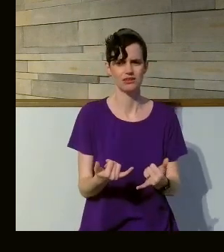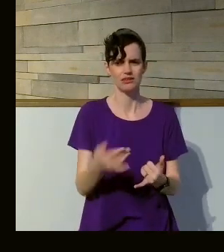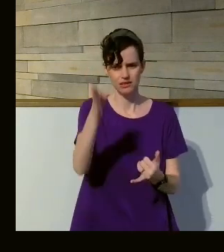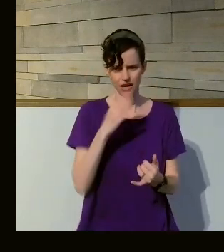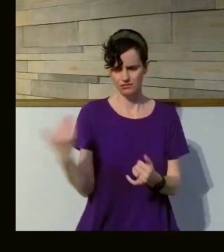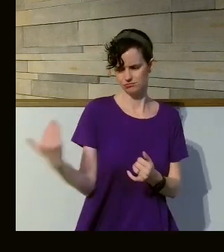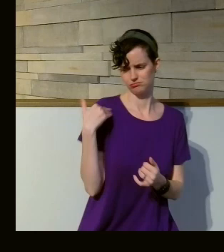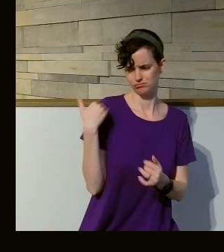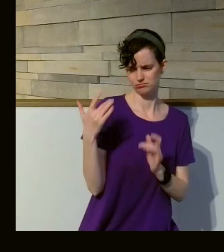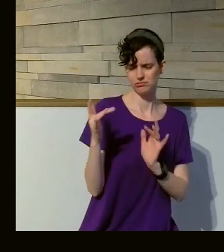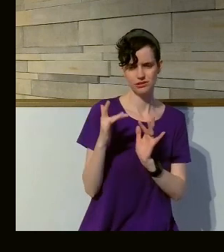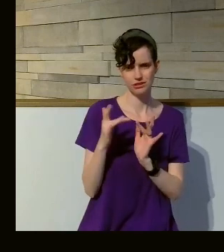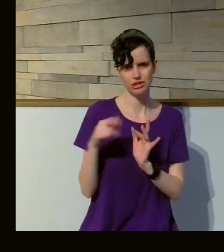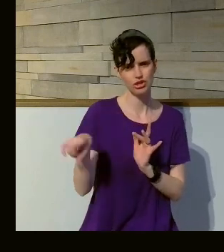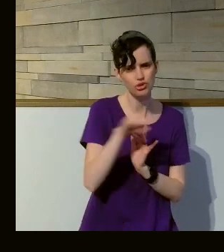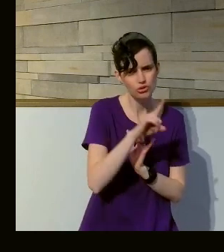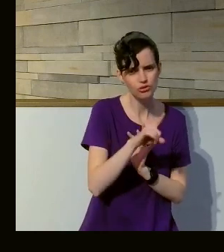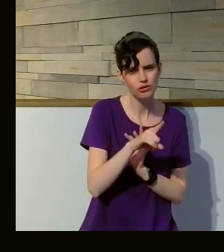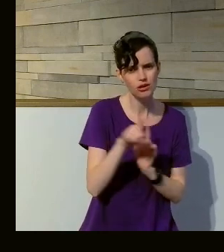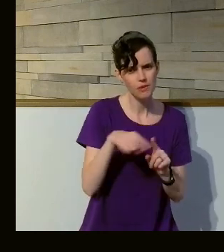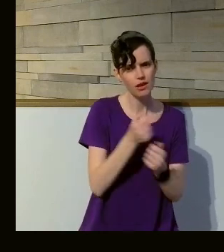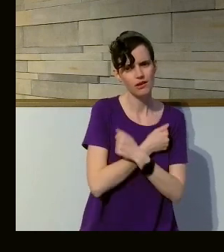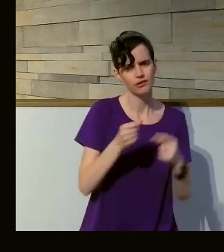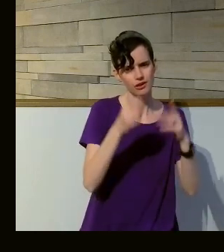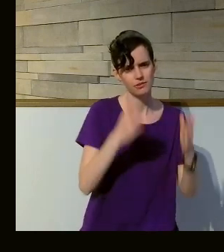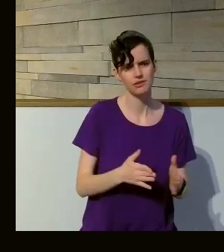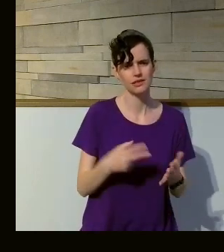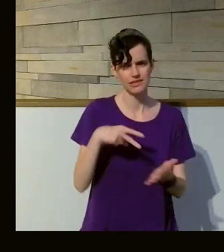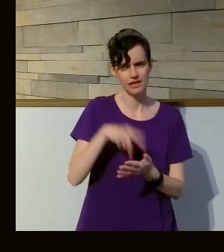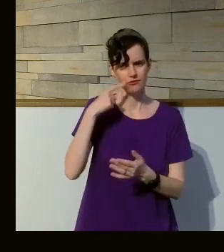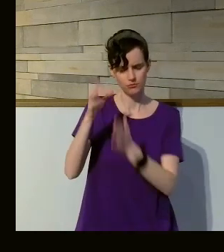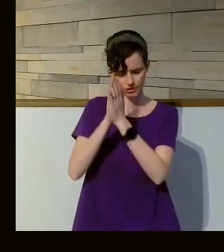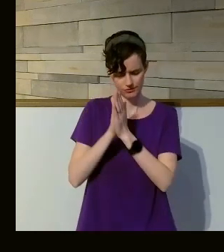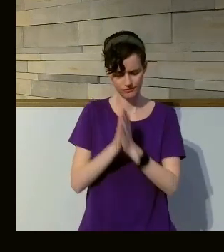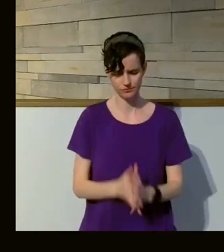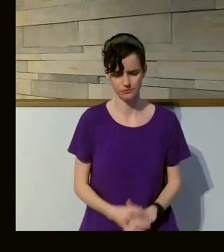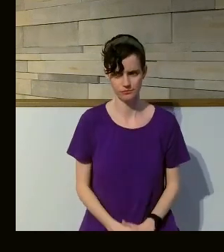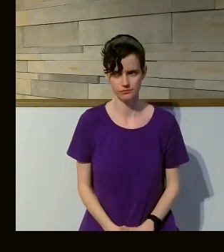of you, about loving your enemy? Let's stand for our word of prayer.